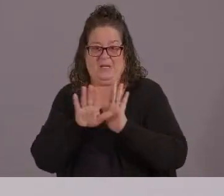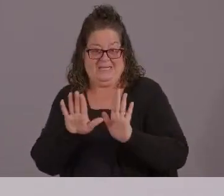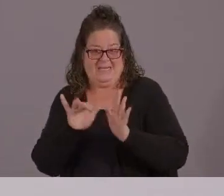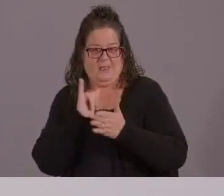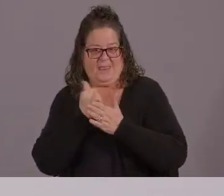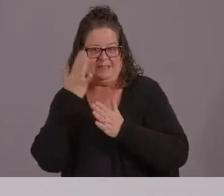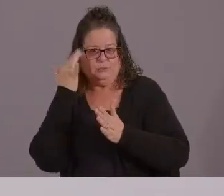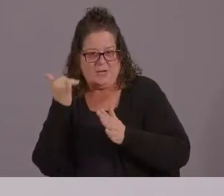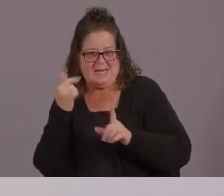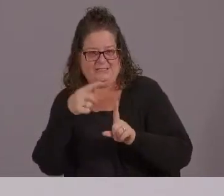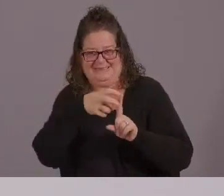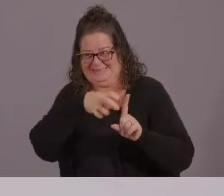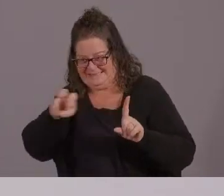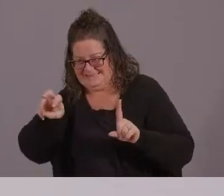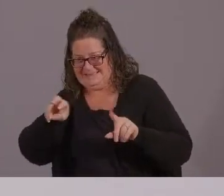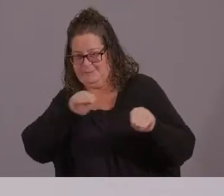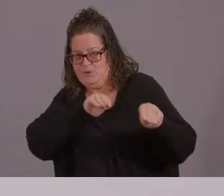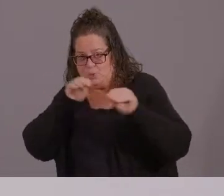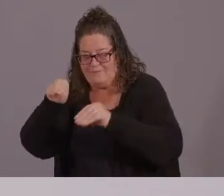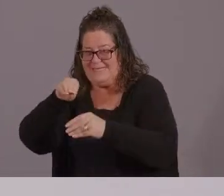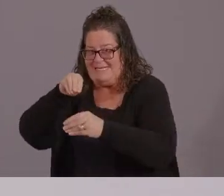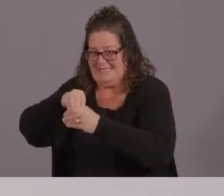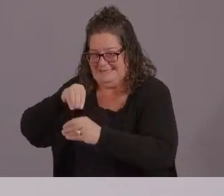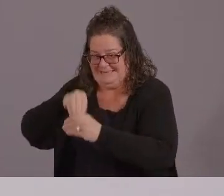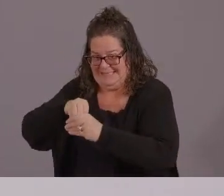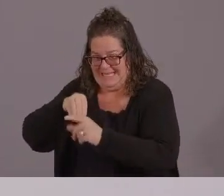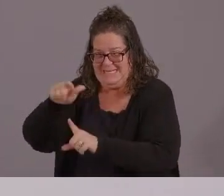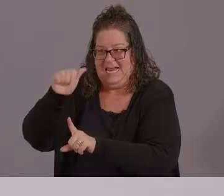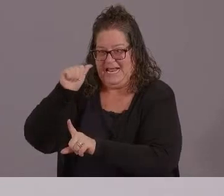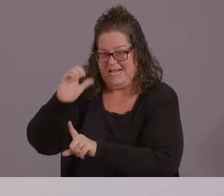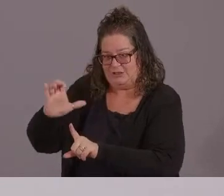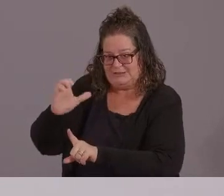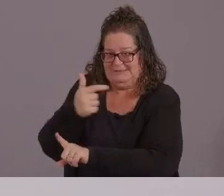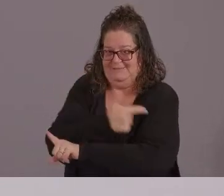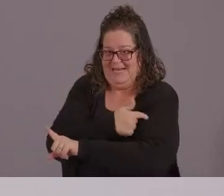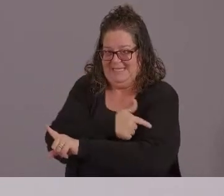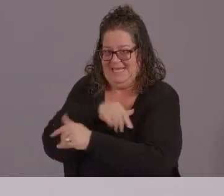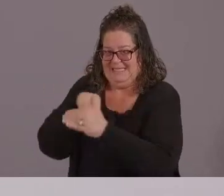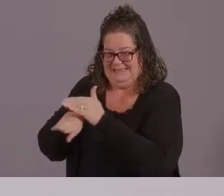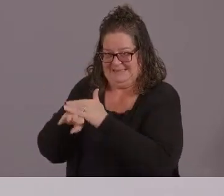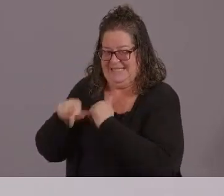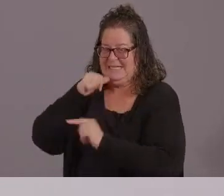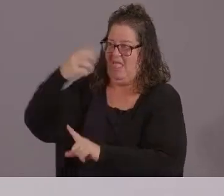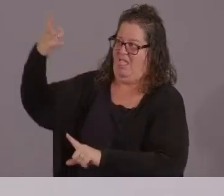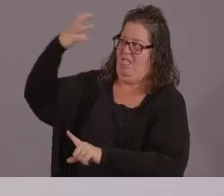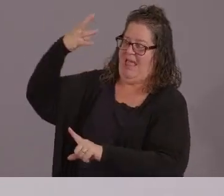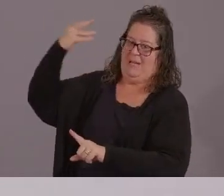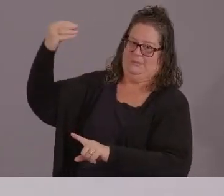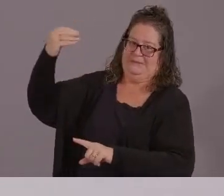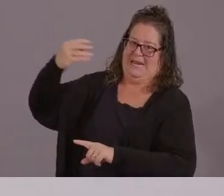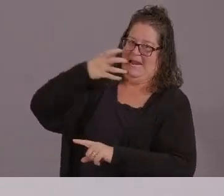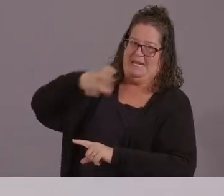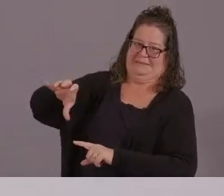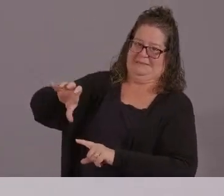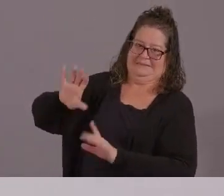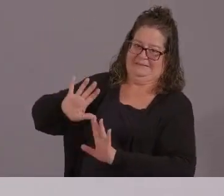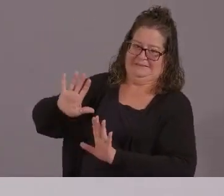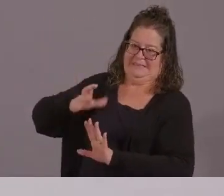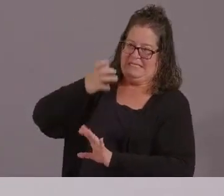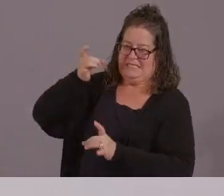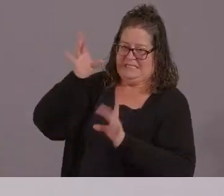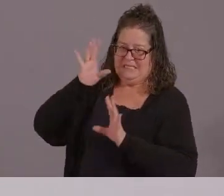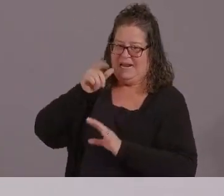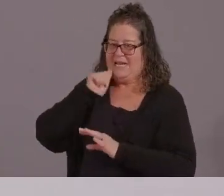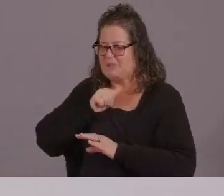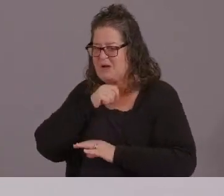where they can operate in air conditioning and not be subject to the the Arizona sun standing out on a parking